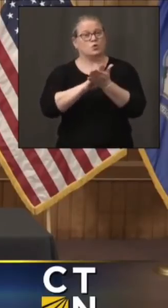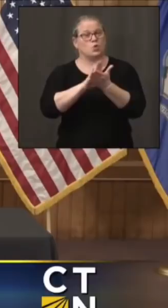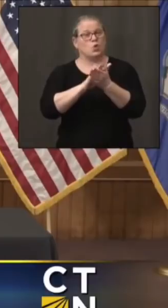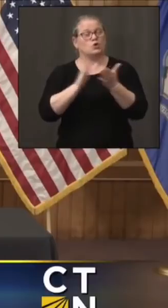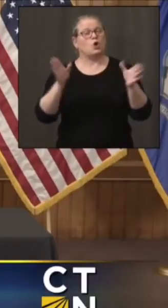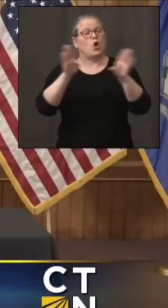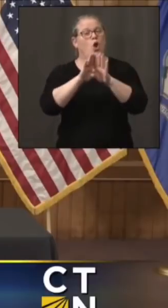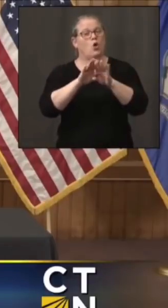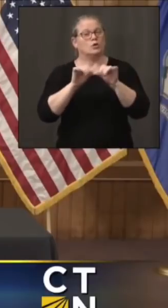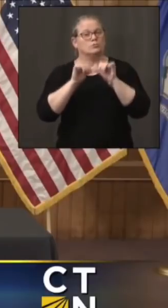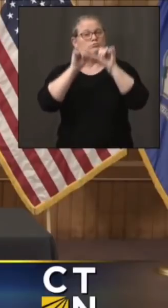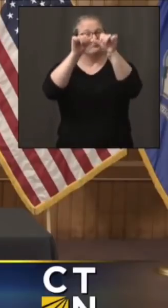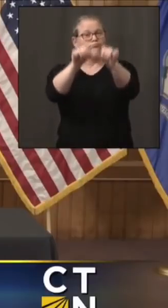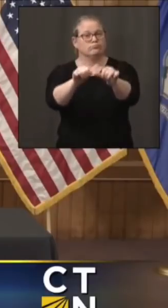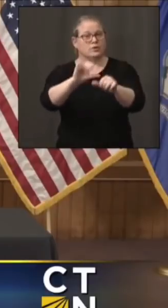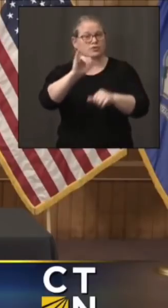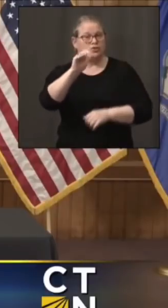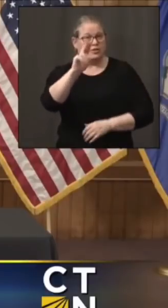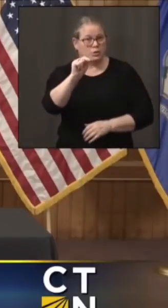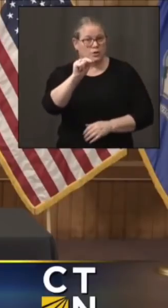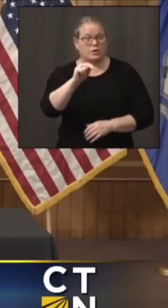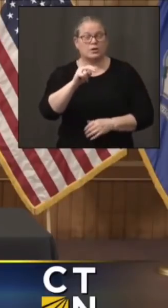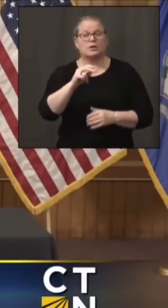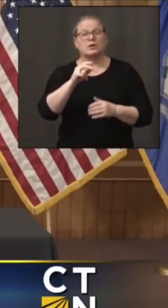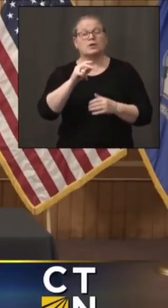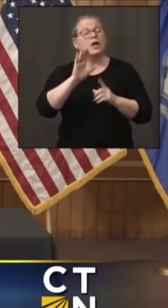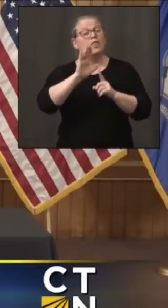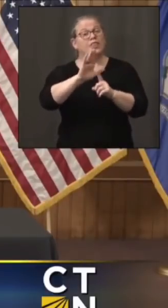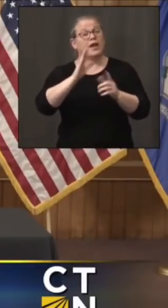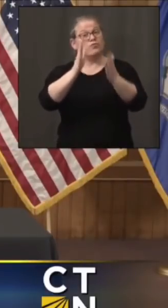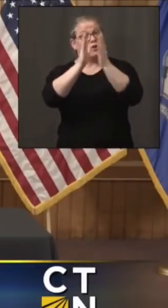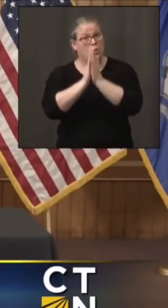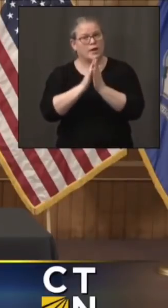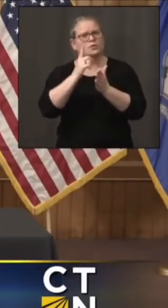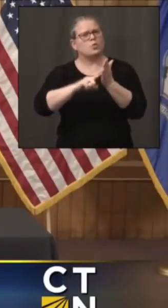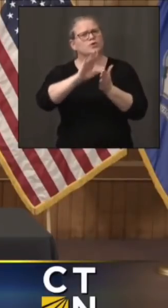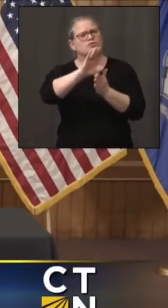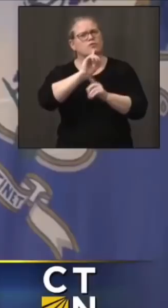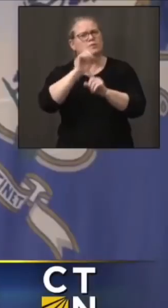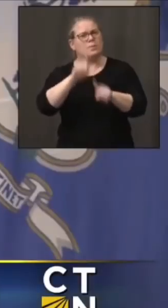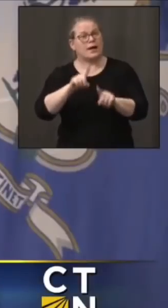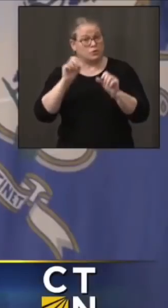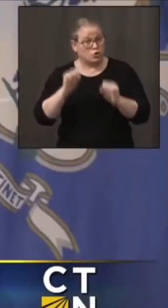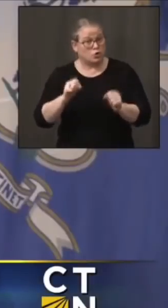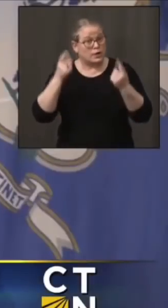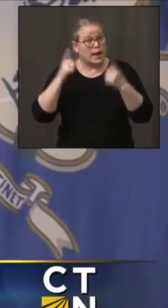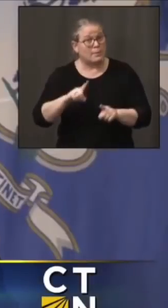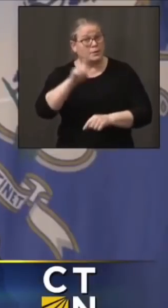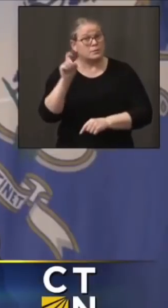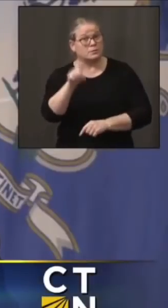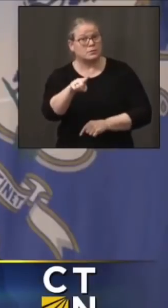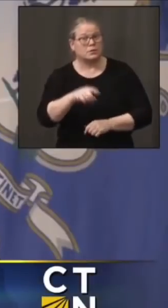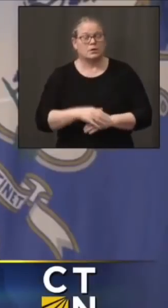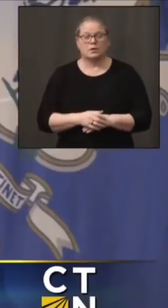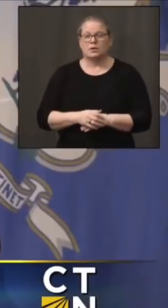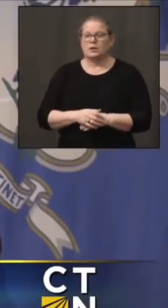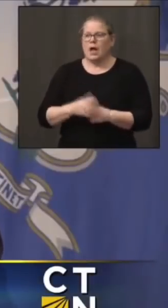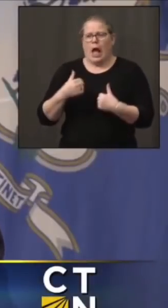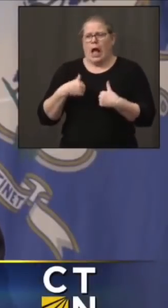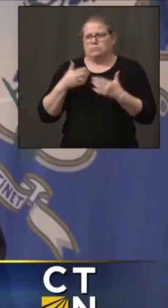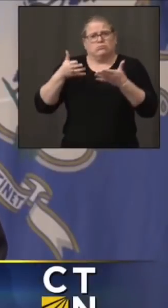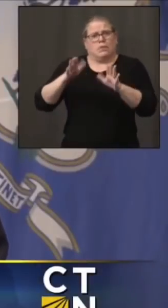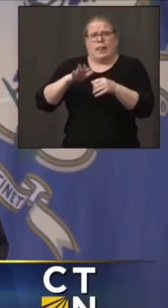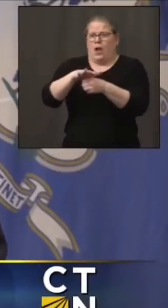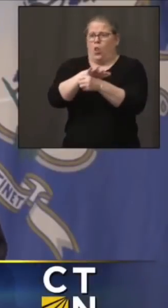What is your response to their request, and could we see that happen? Look, as you know, we leave that up to local districts. I